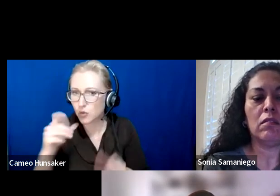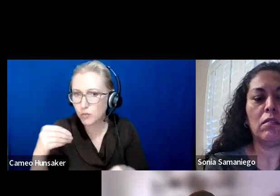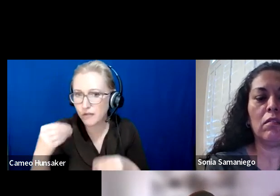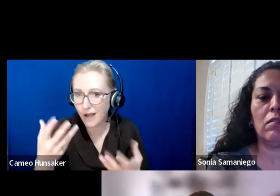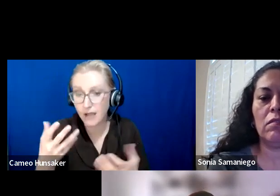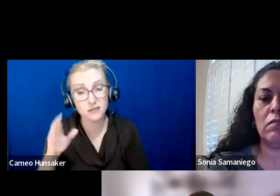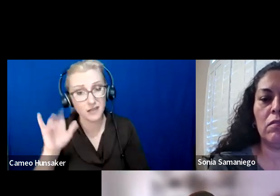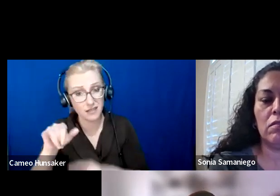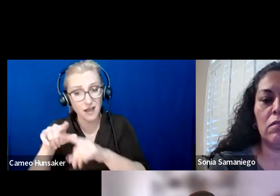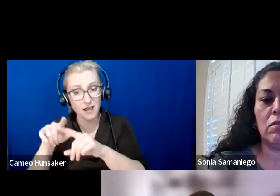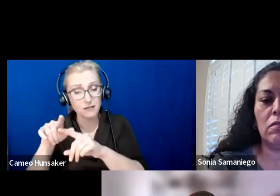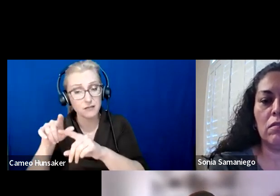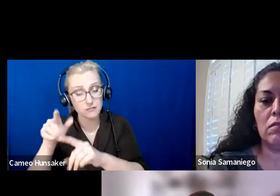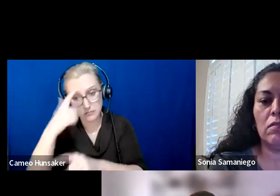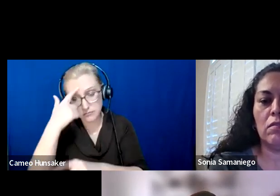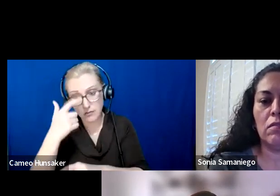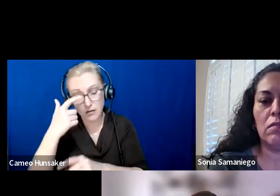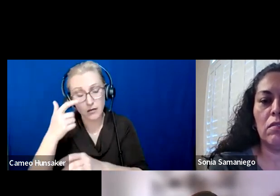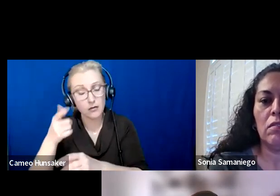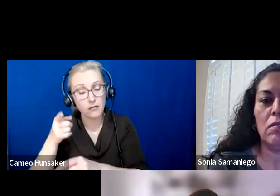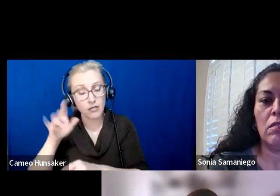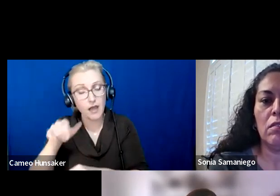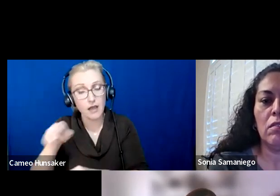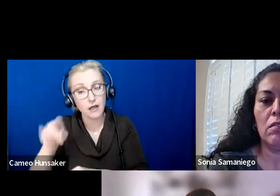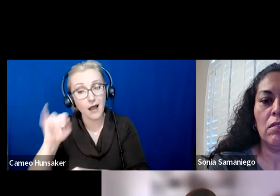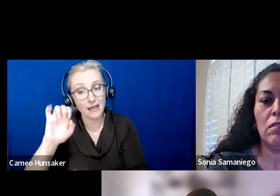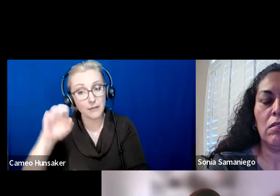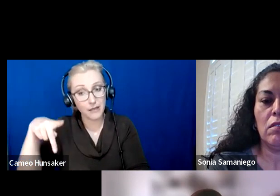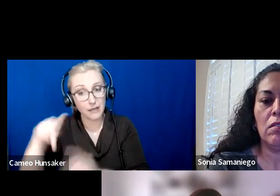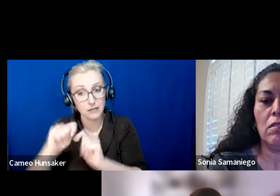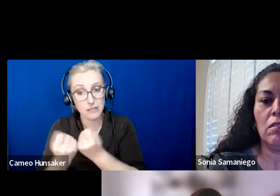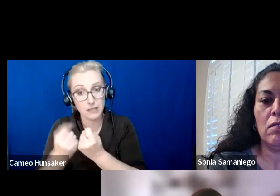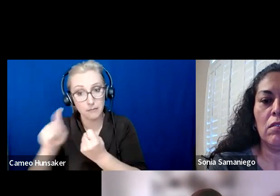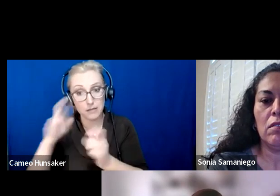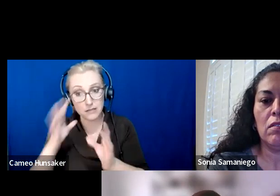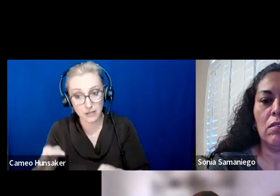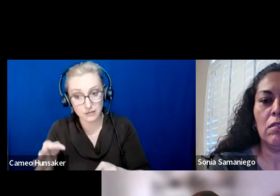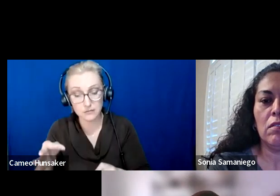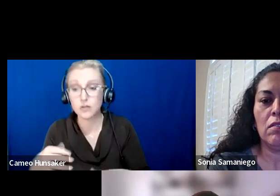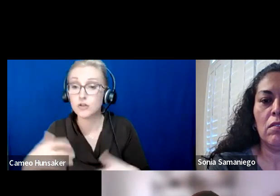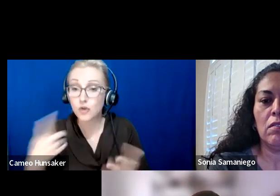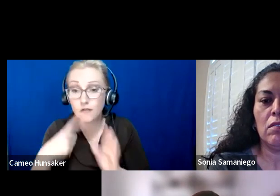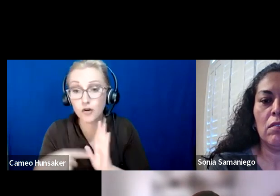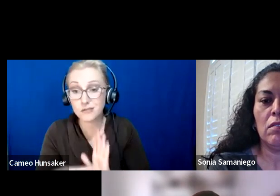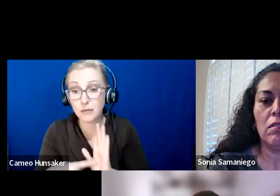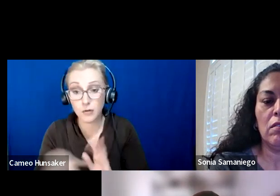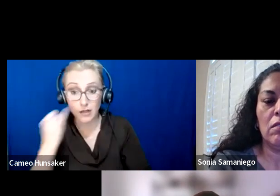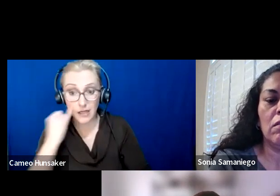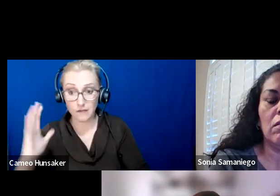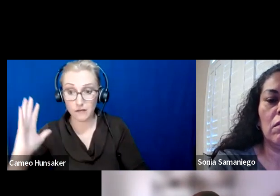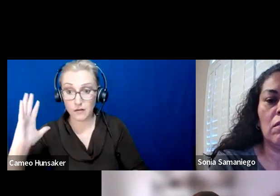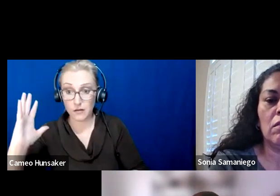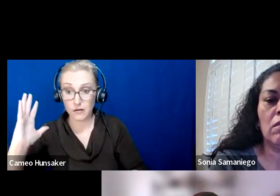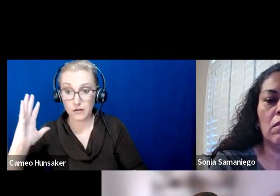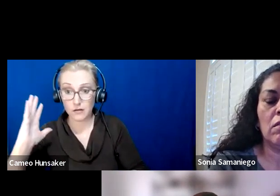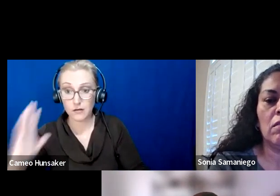previous IEP, your child was receiving interpretation from a certificated ASL interpreter, and then you